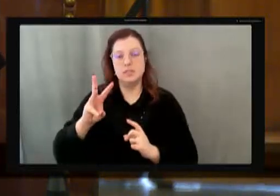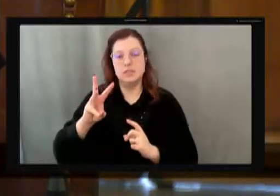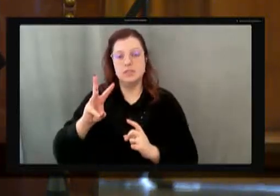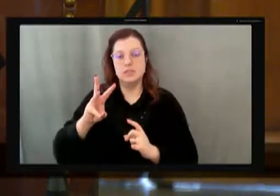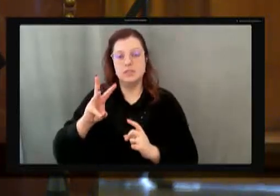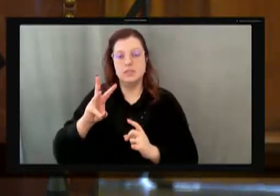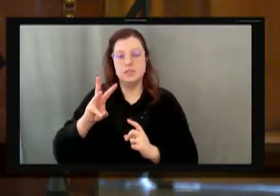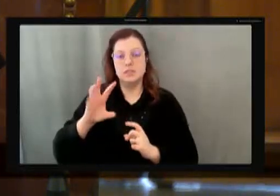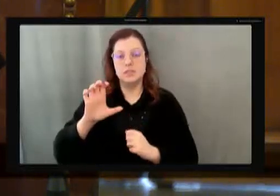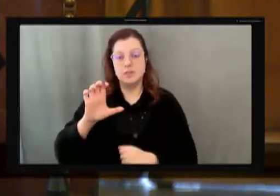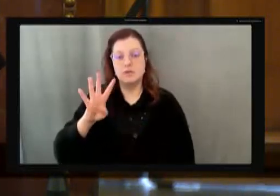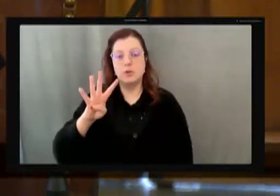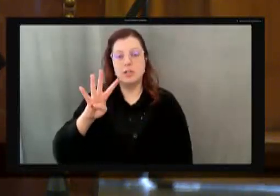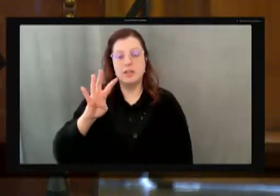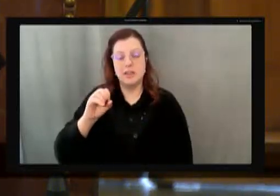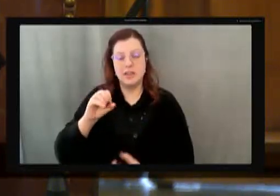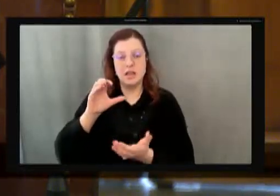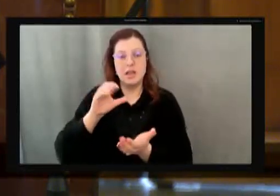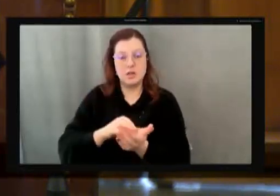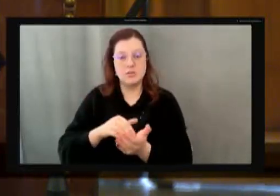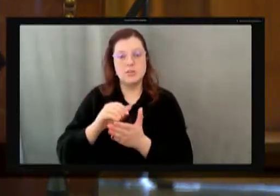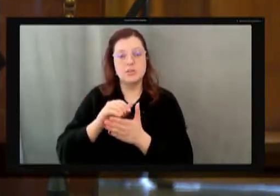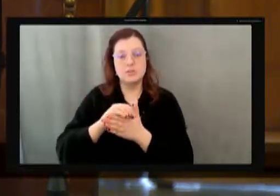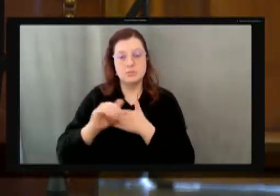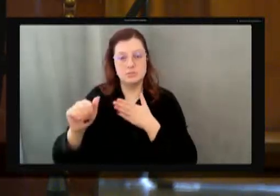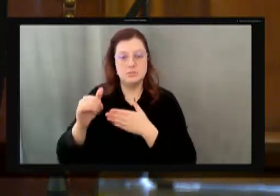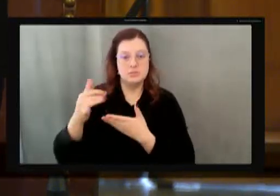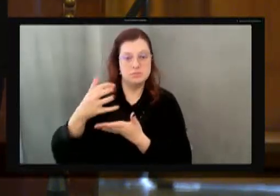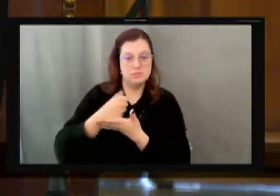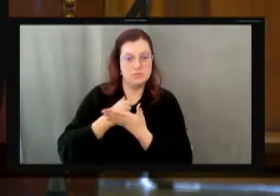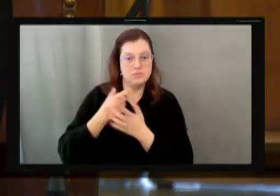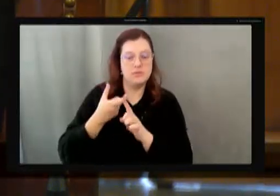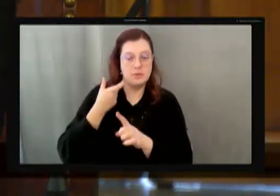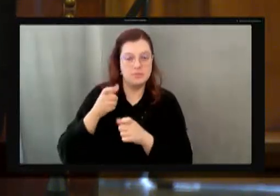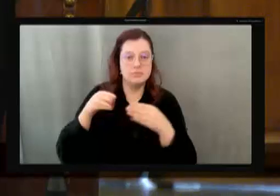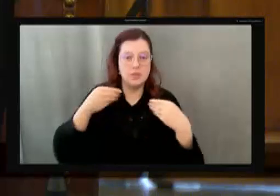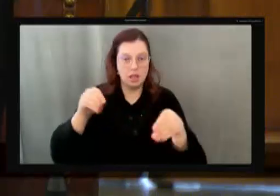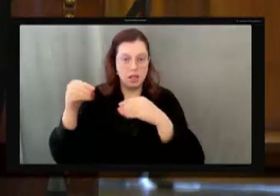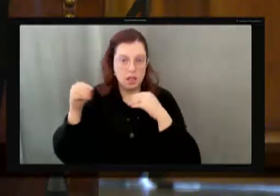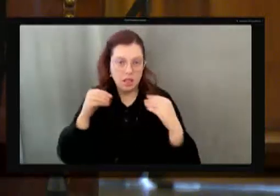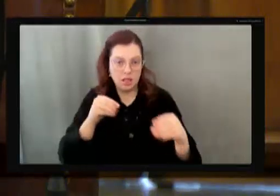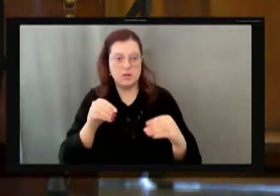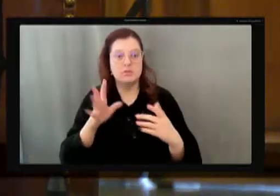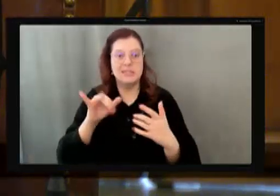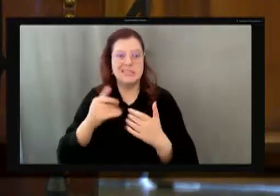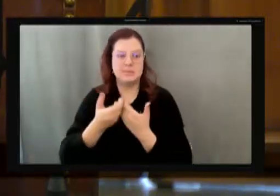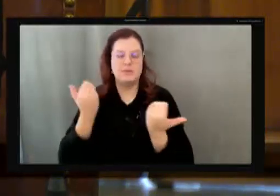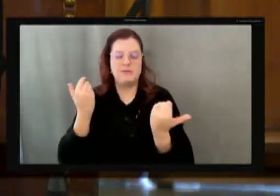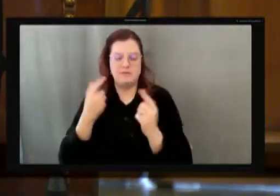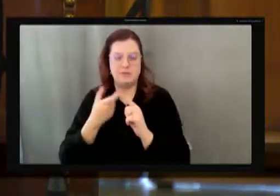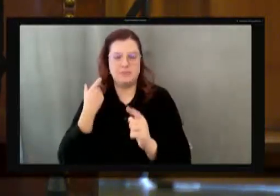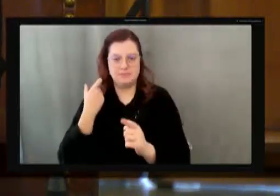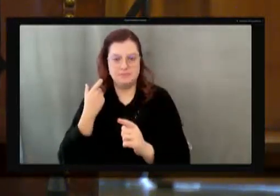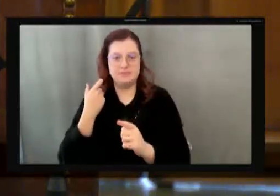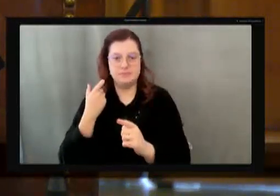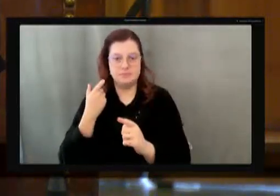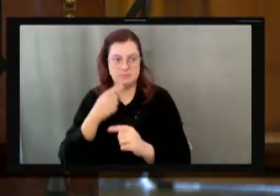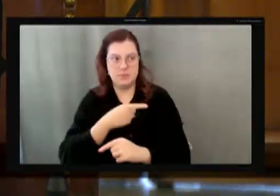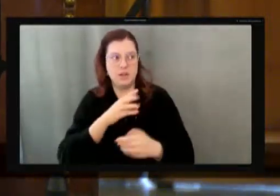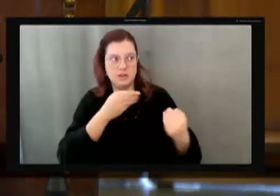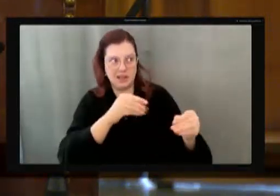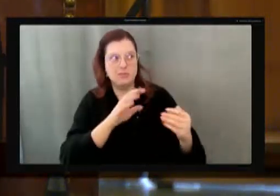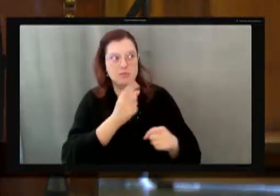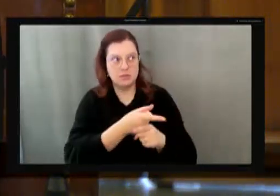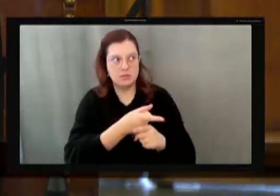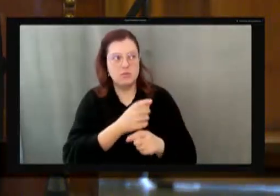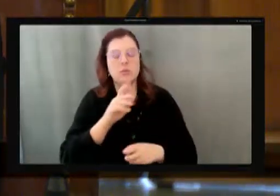$640,000 generated with property sales. Again, and that's over and above and separate from side yard sales. Yep. Thank you. Okay, so I